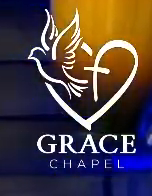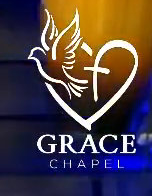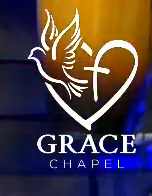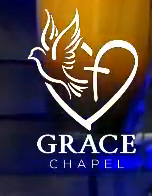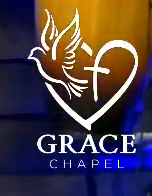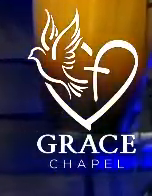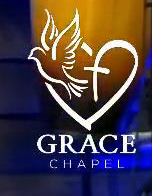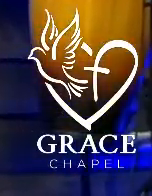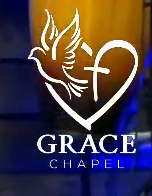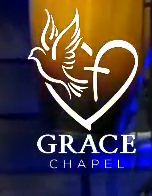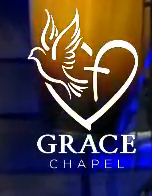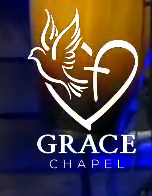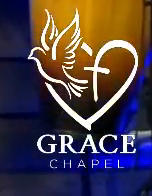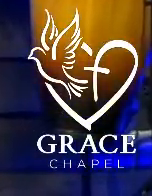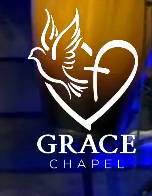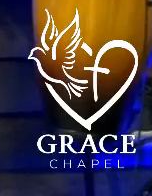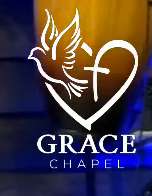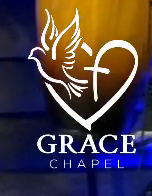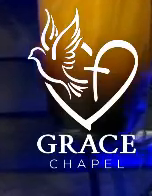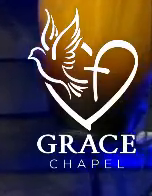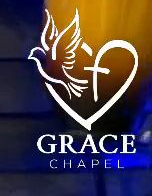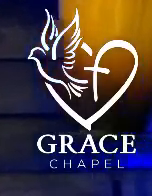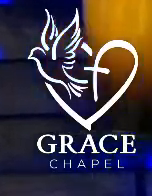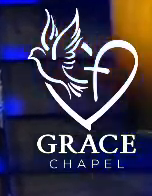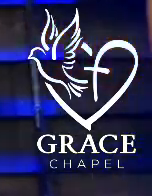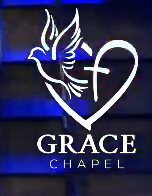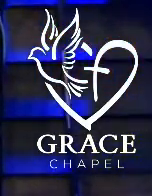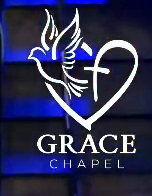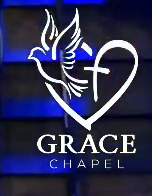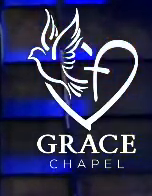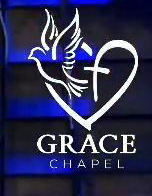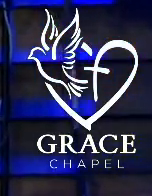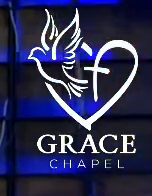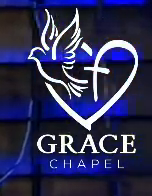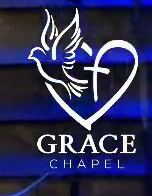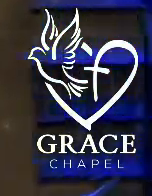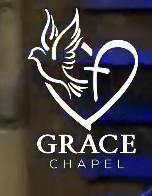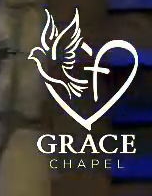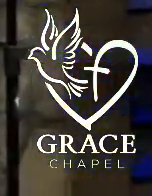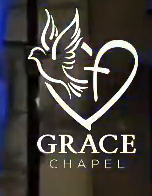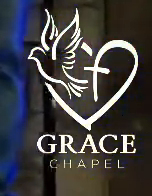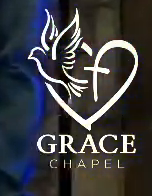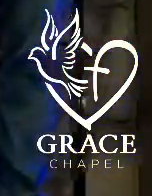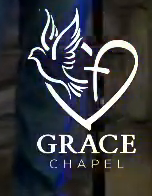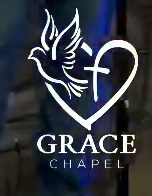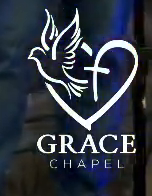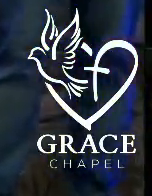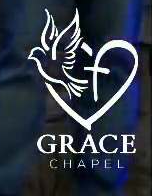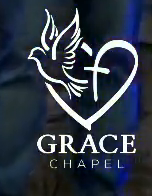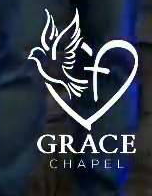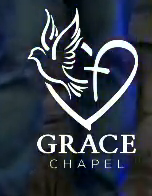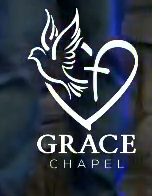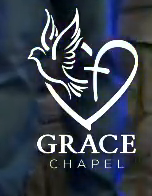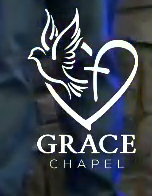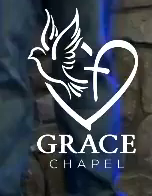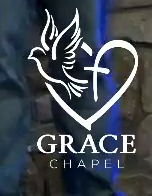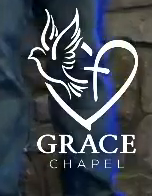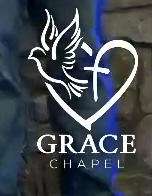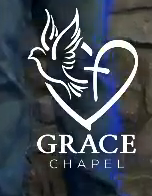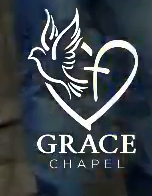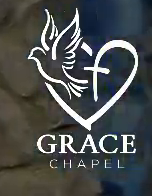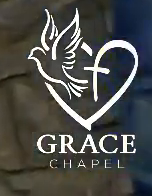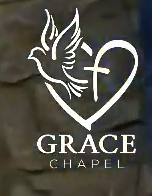throughout our nation, even to our, Lord, to our leadership of our nation. So we pray for revival. We pray for truth